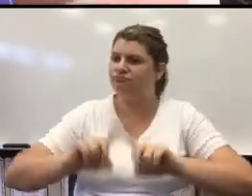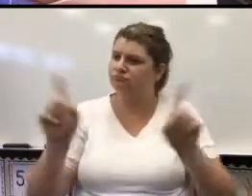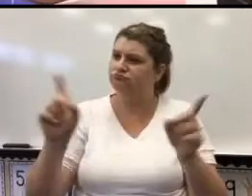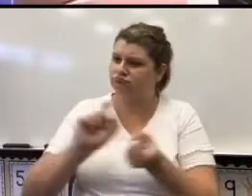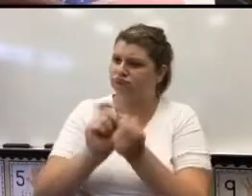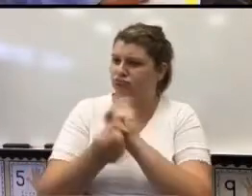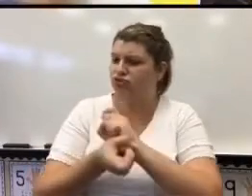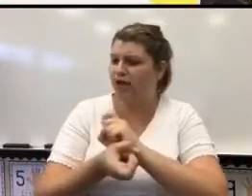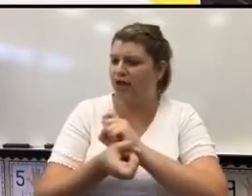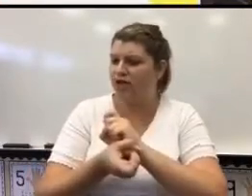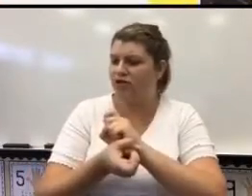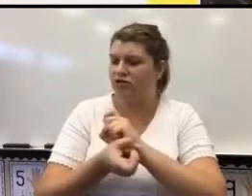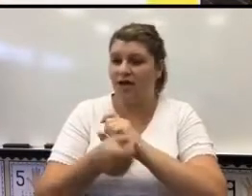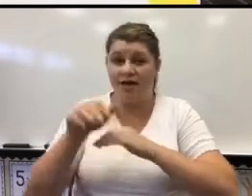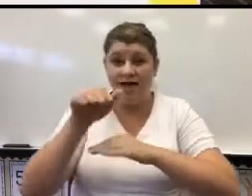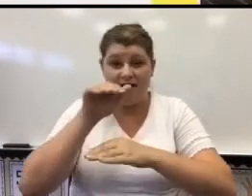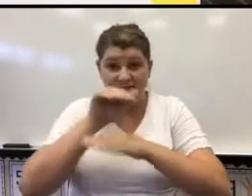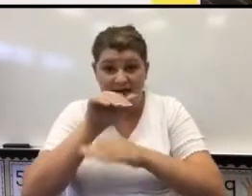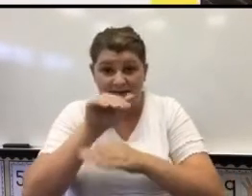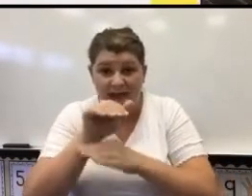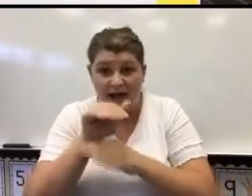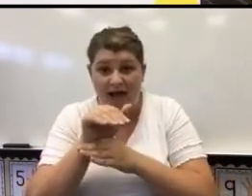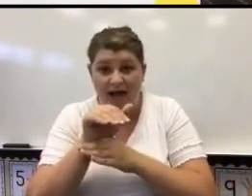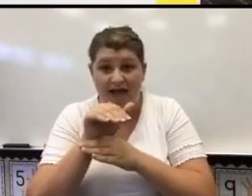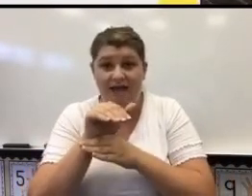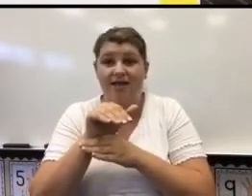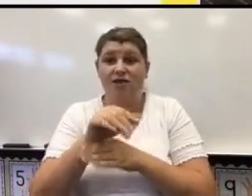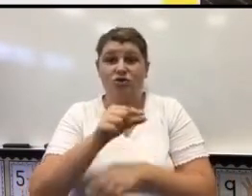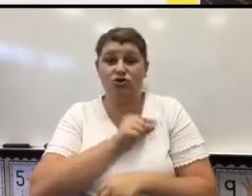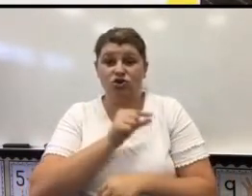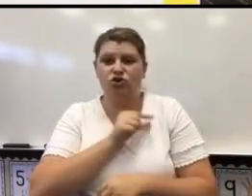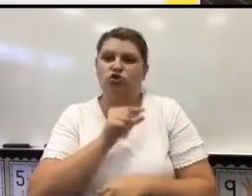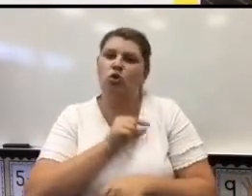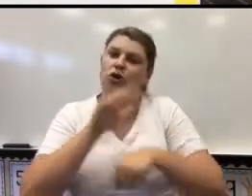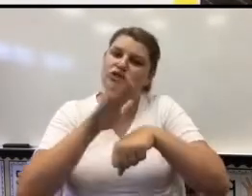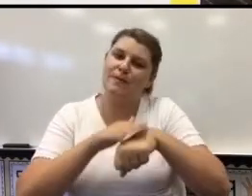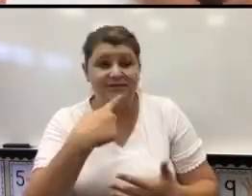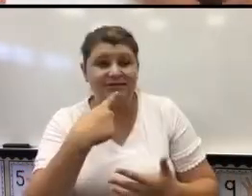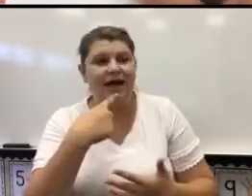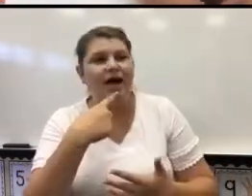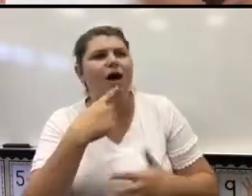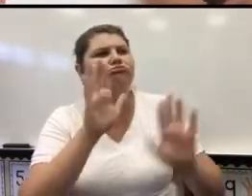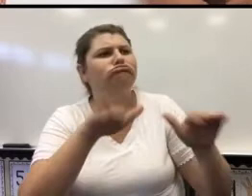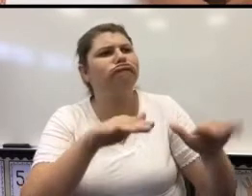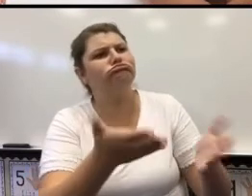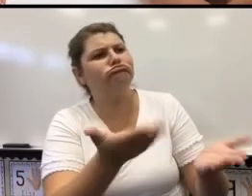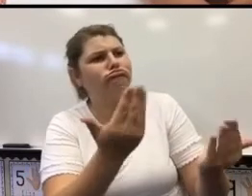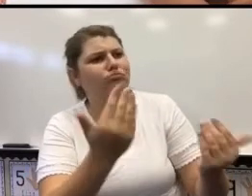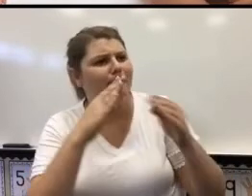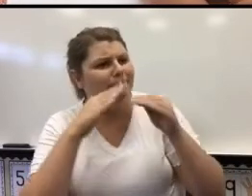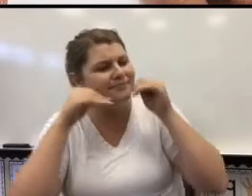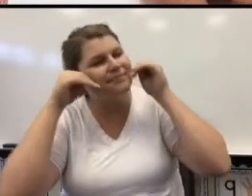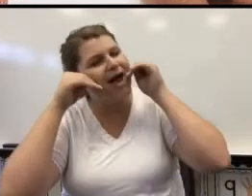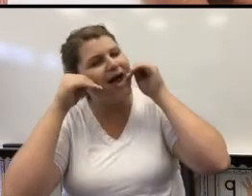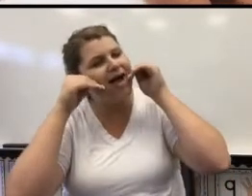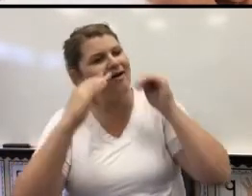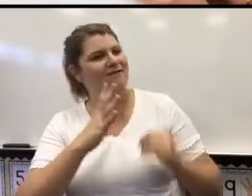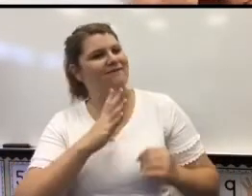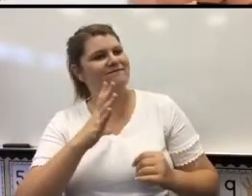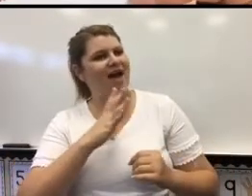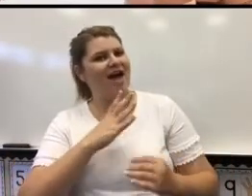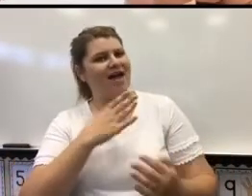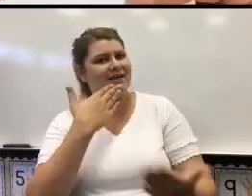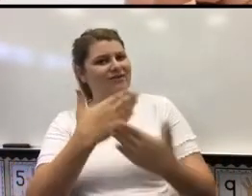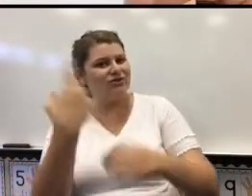others. Make a difference." That night, George spent to a girl that everyone teased and made her